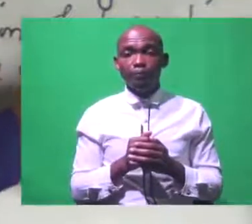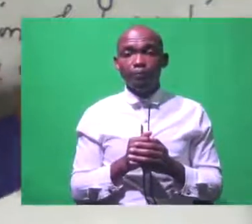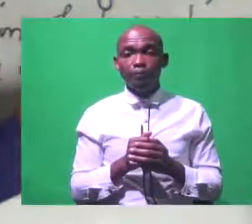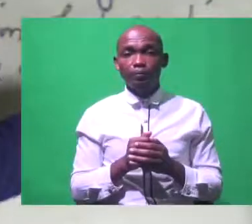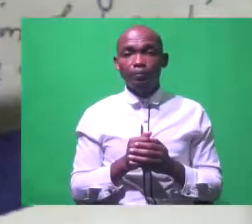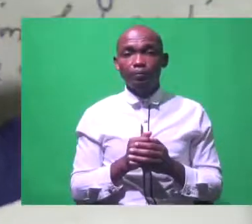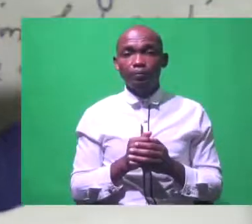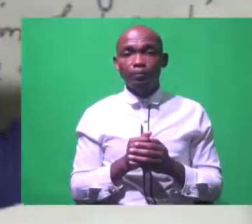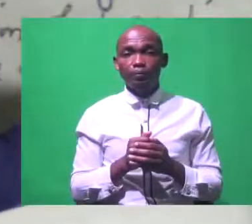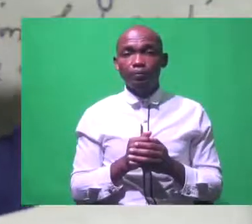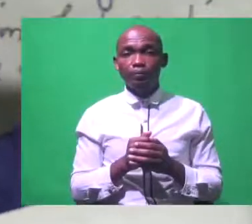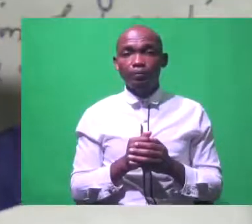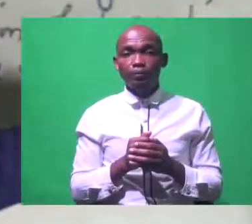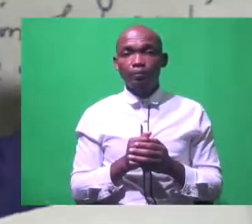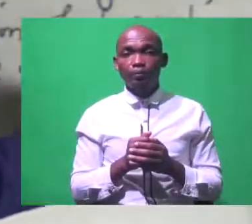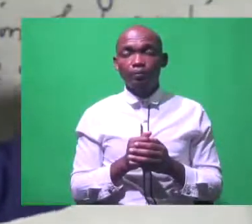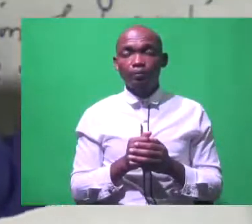at a particular